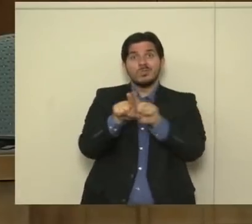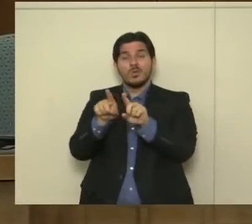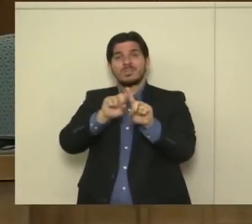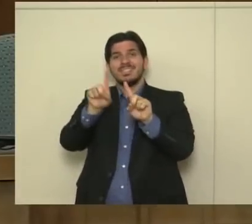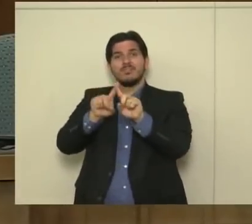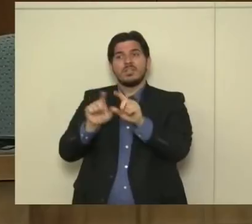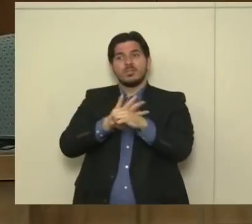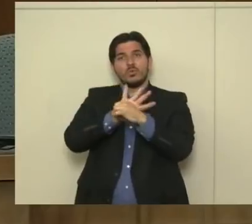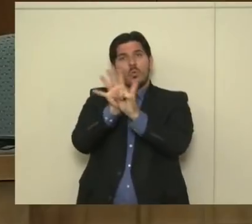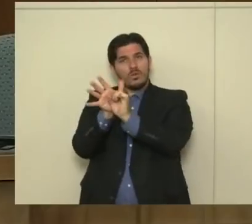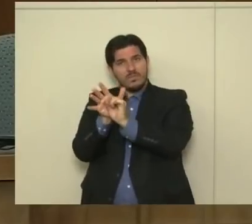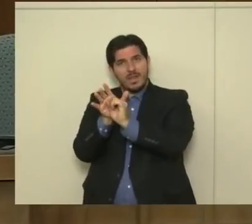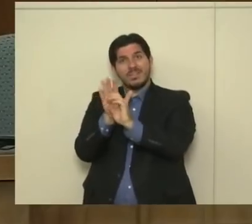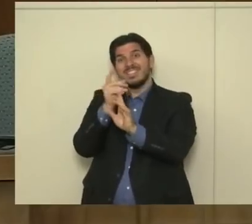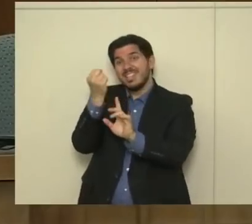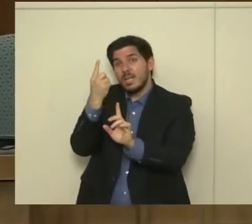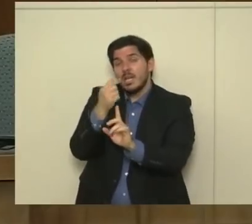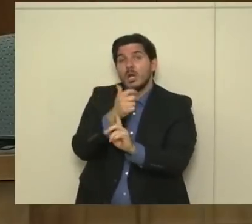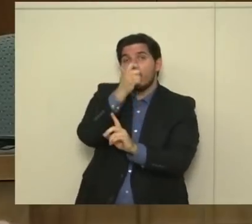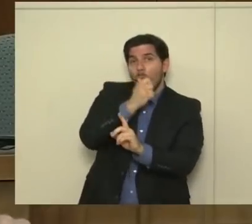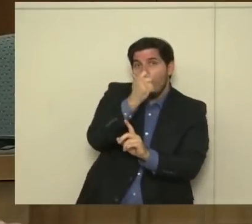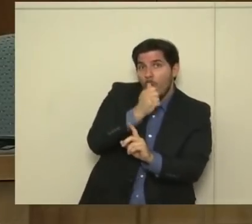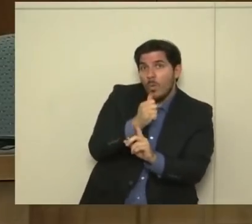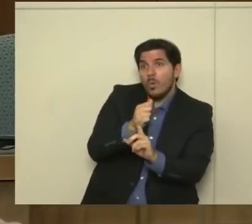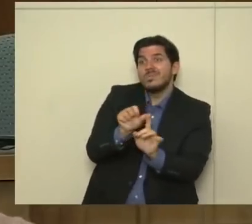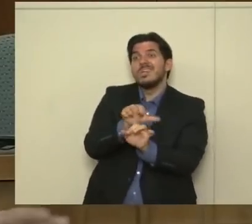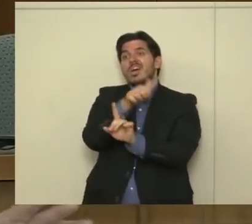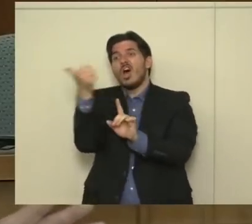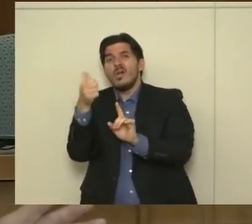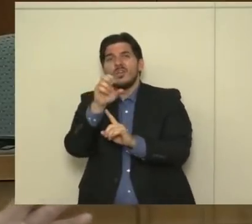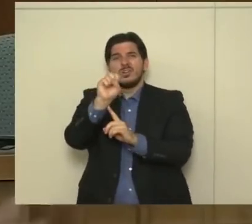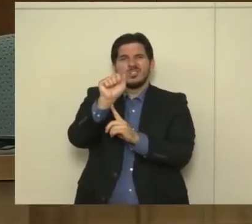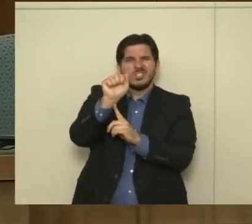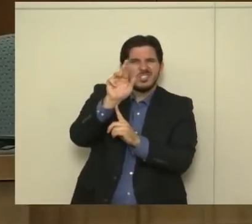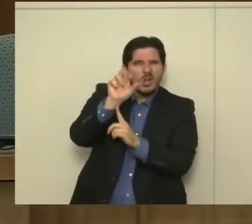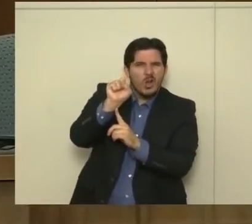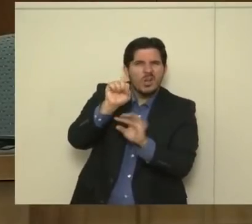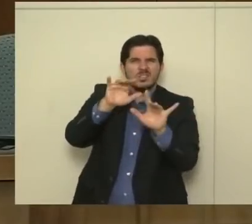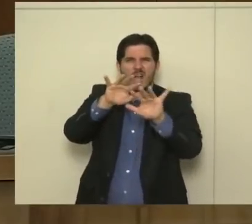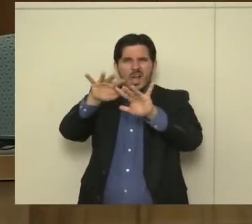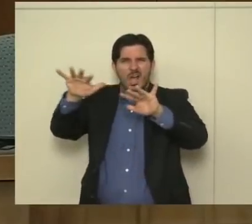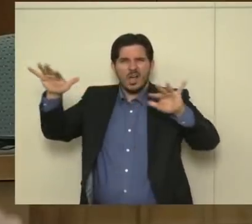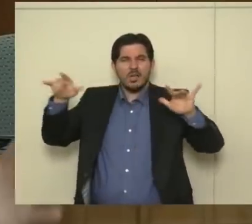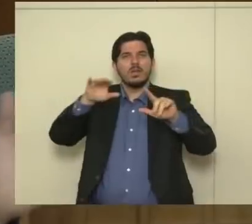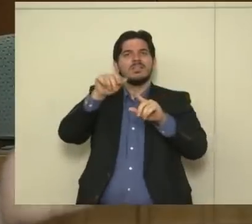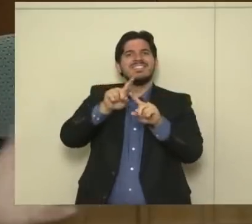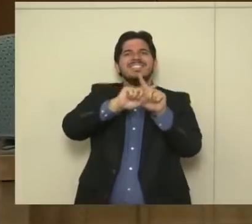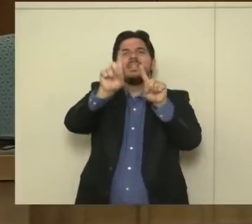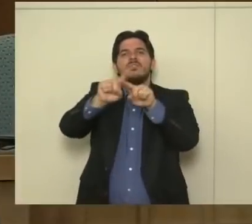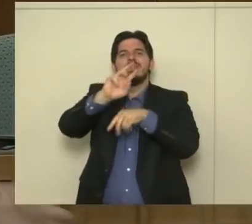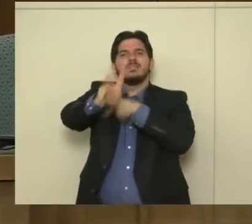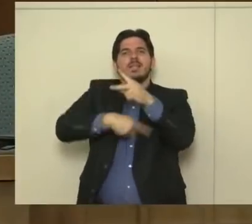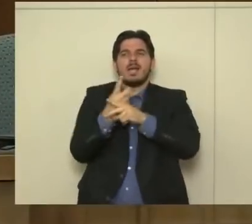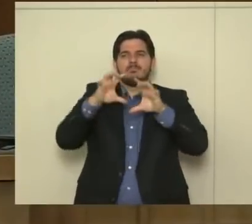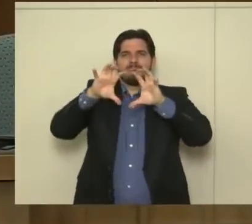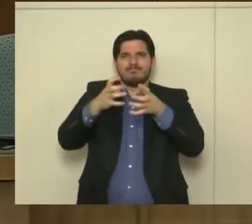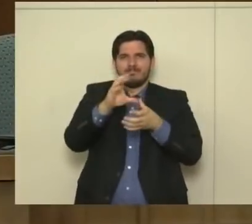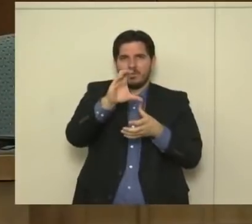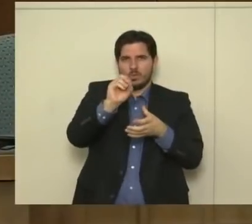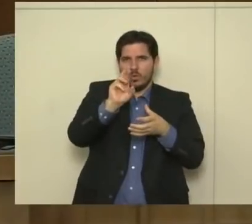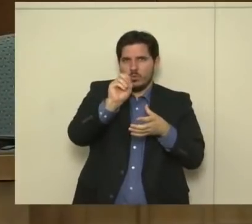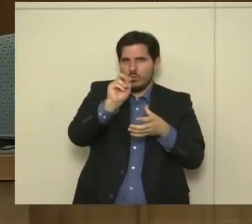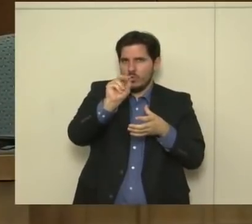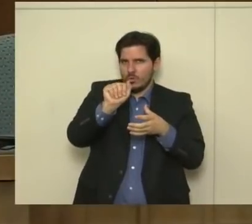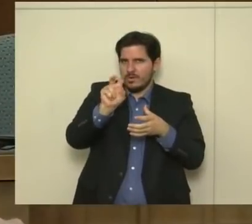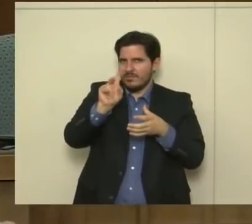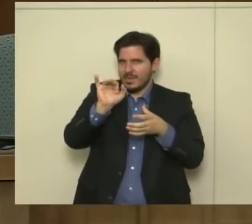cause colds peak in January, February timeframe. We time our influenza vaccine to